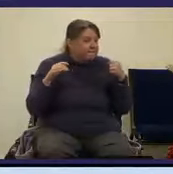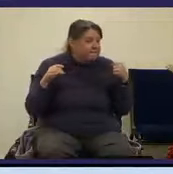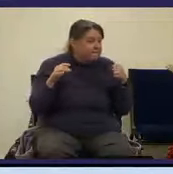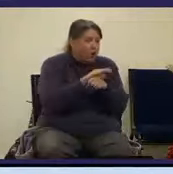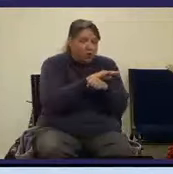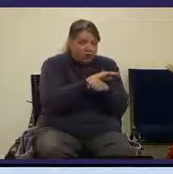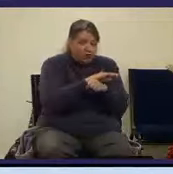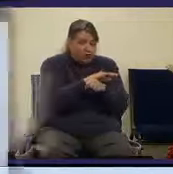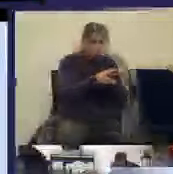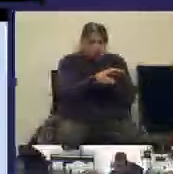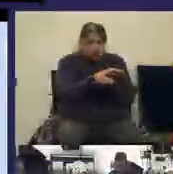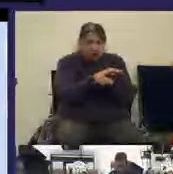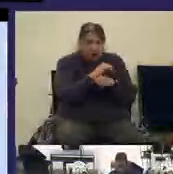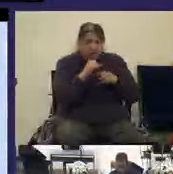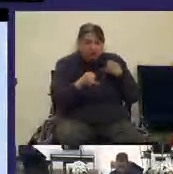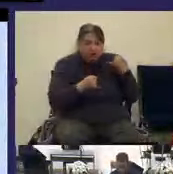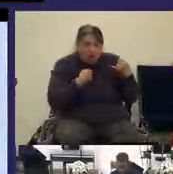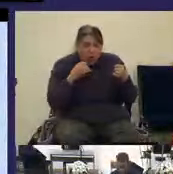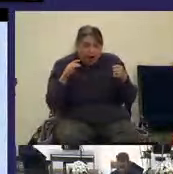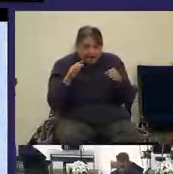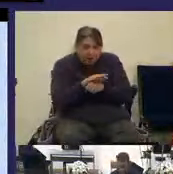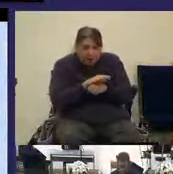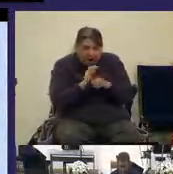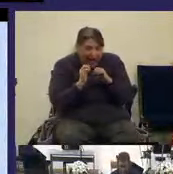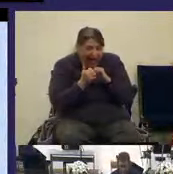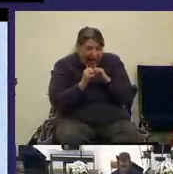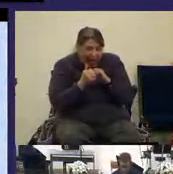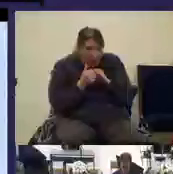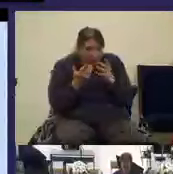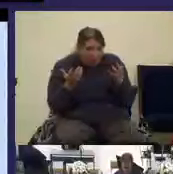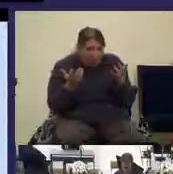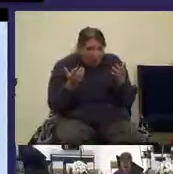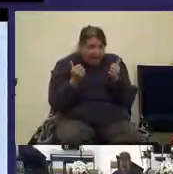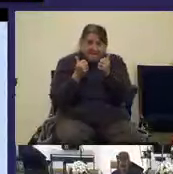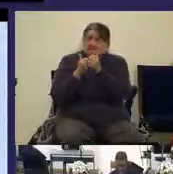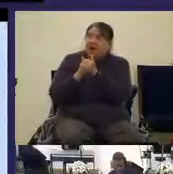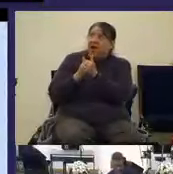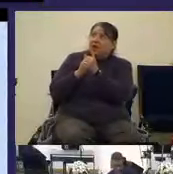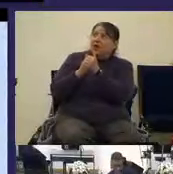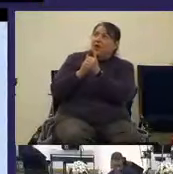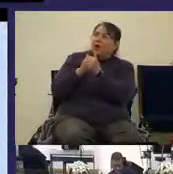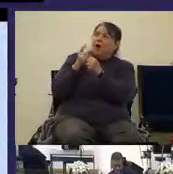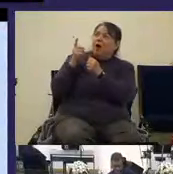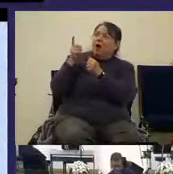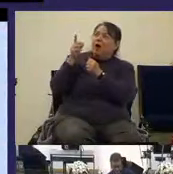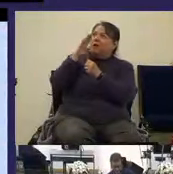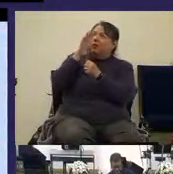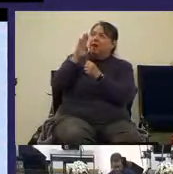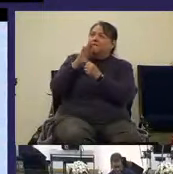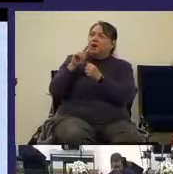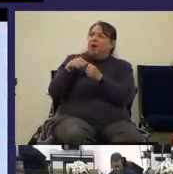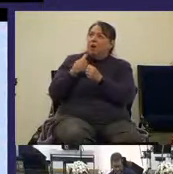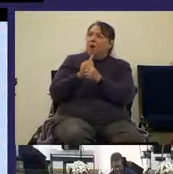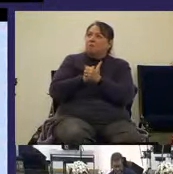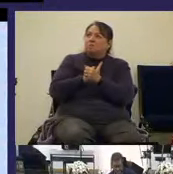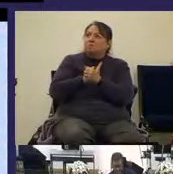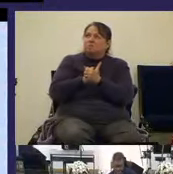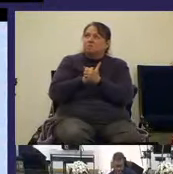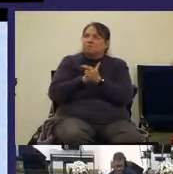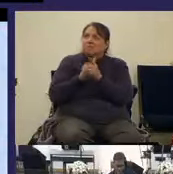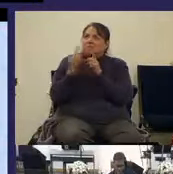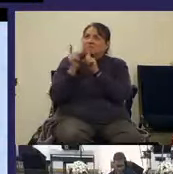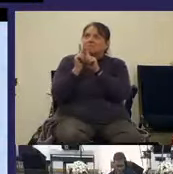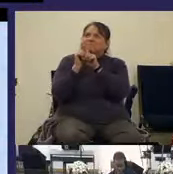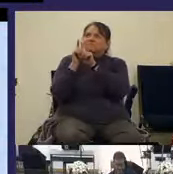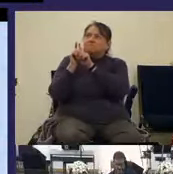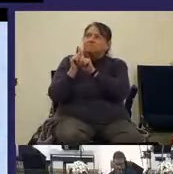word. There is joy in knowing you're never alone. There is joy in knowing you've got victory. And there is joy